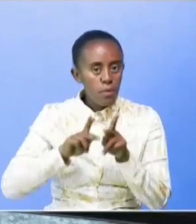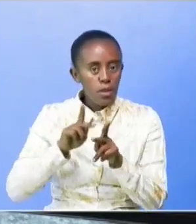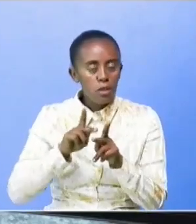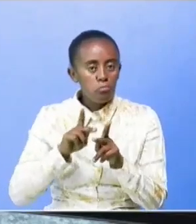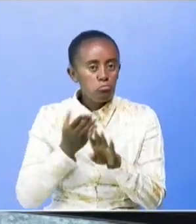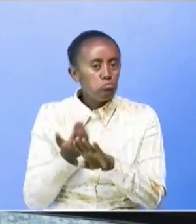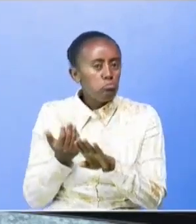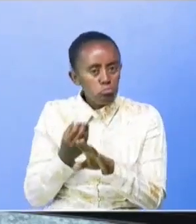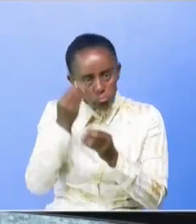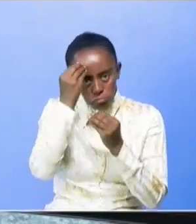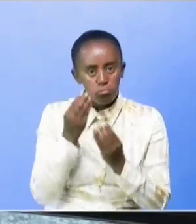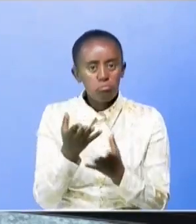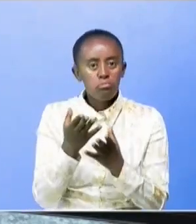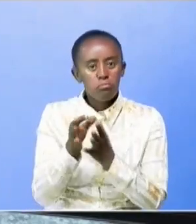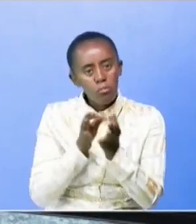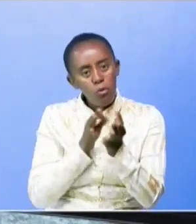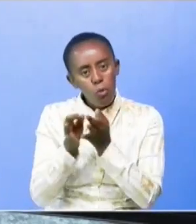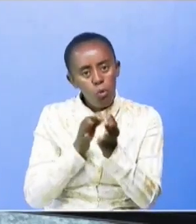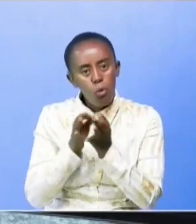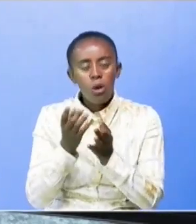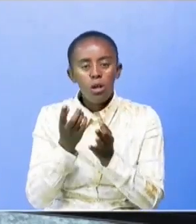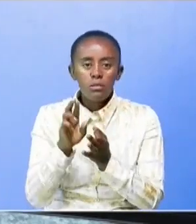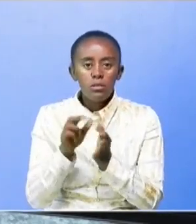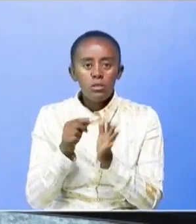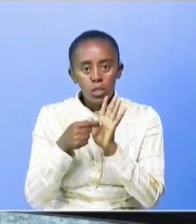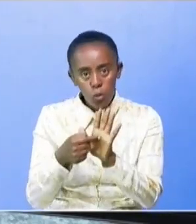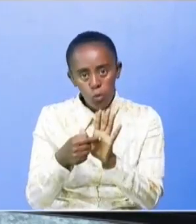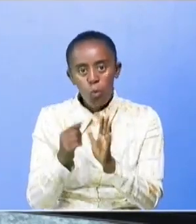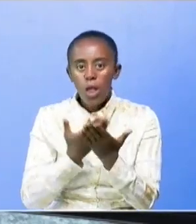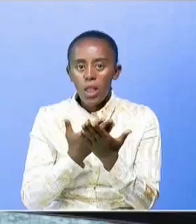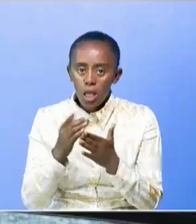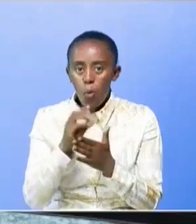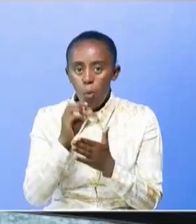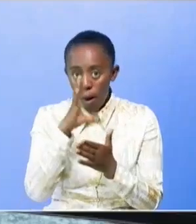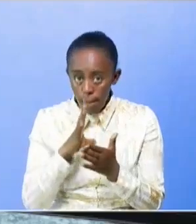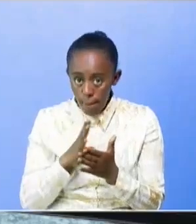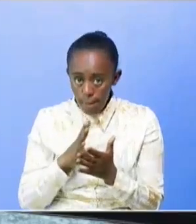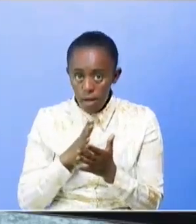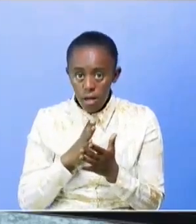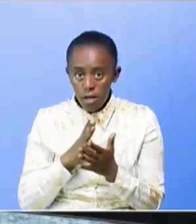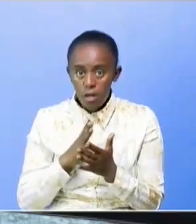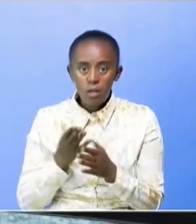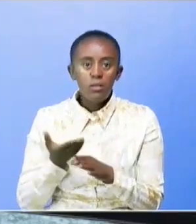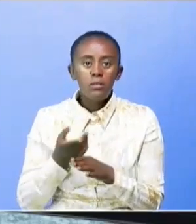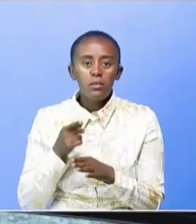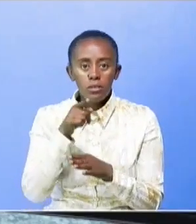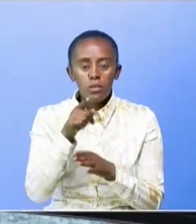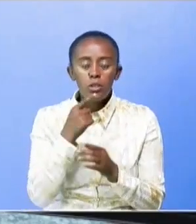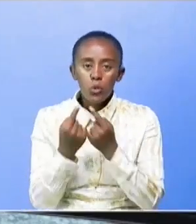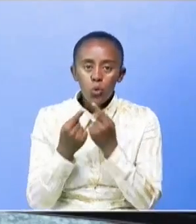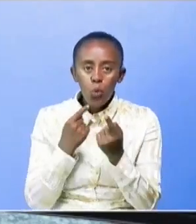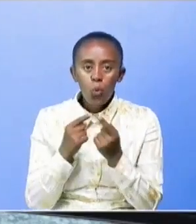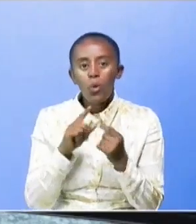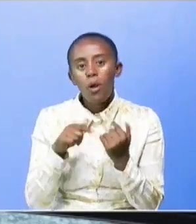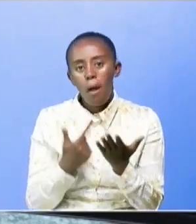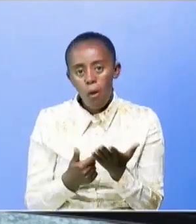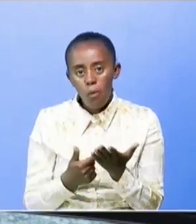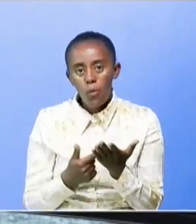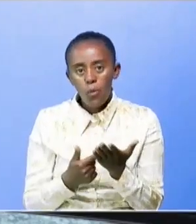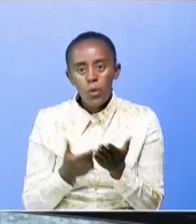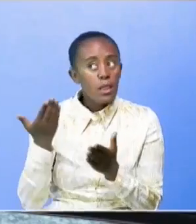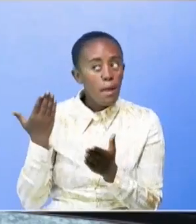aforementioned means something that is denoting a thing or people that you have talked about